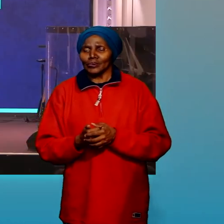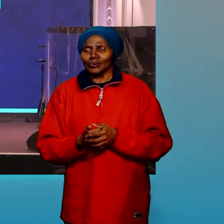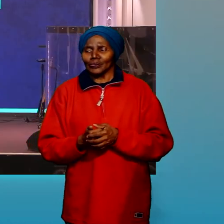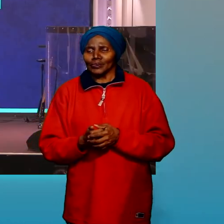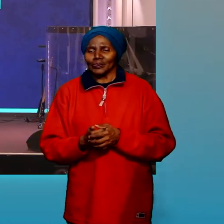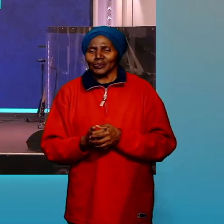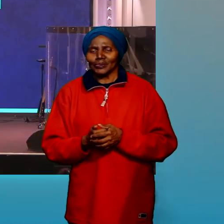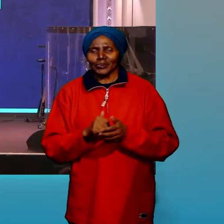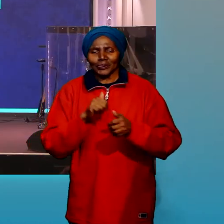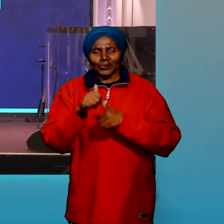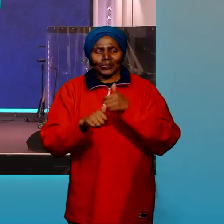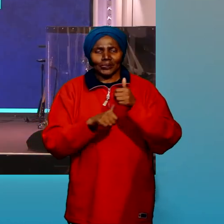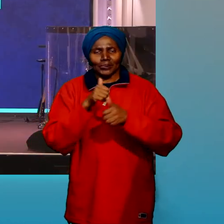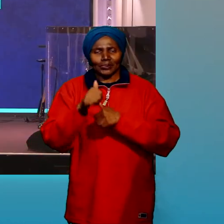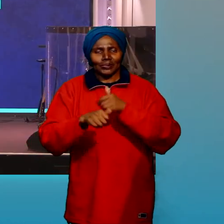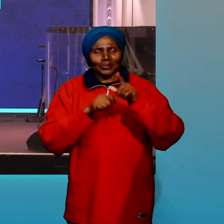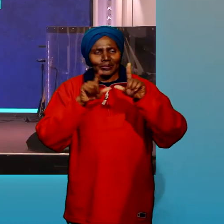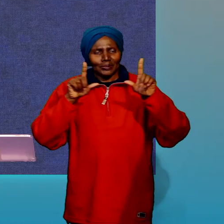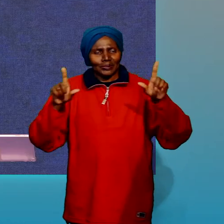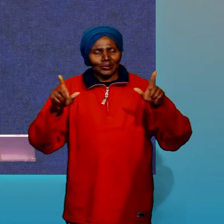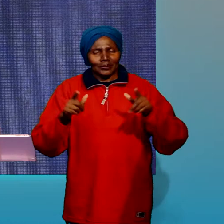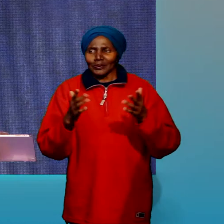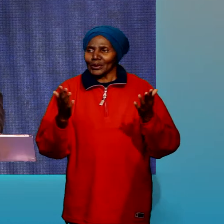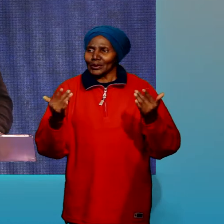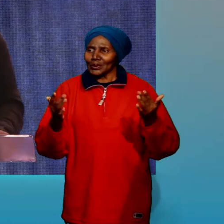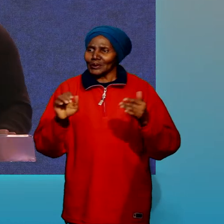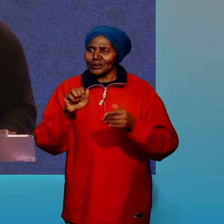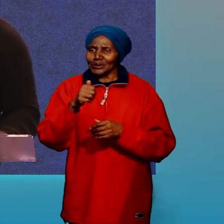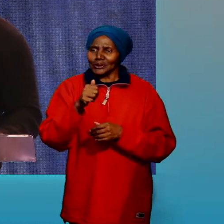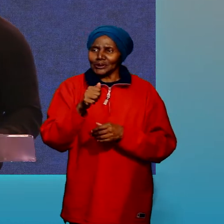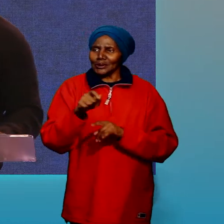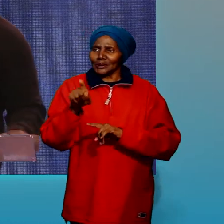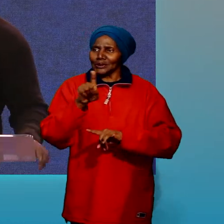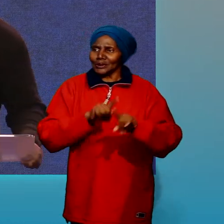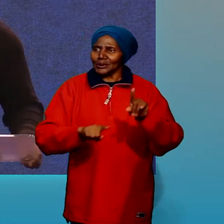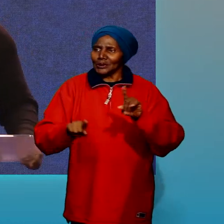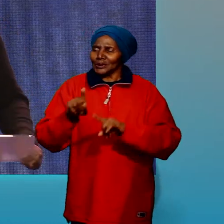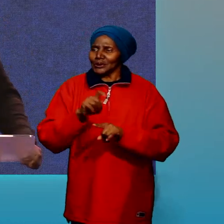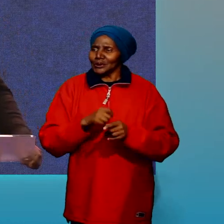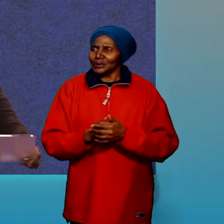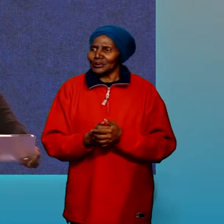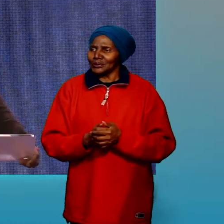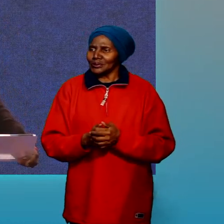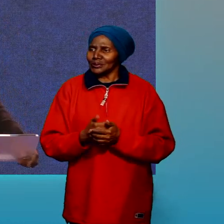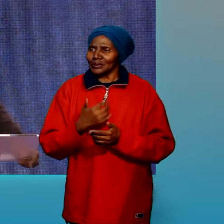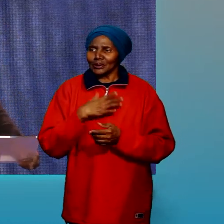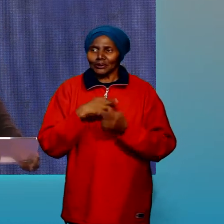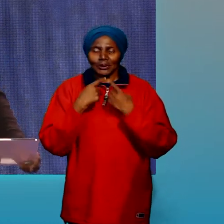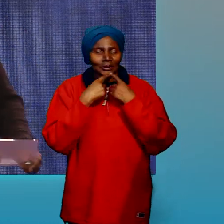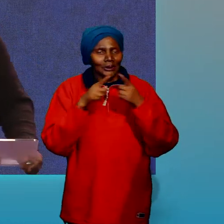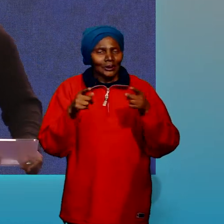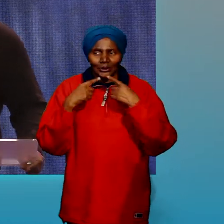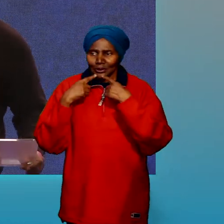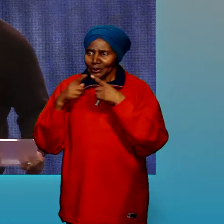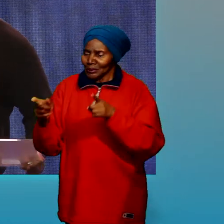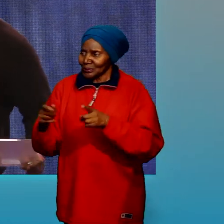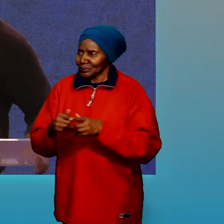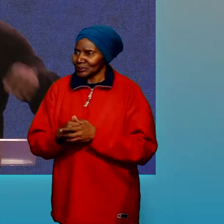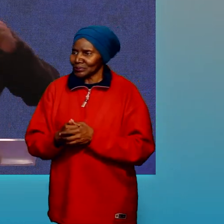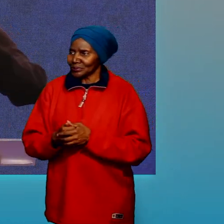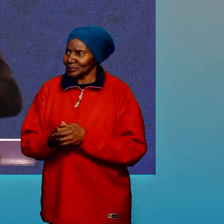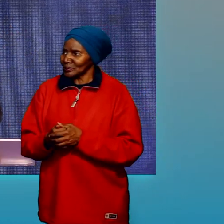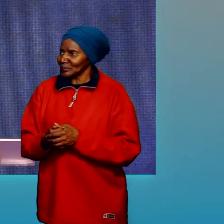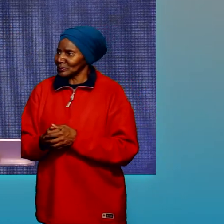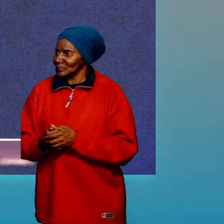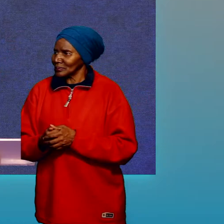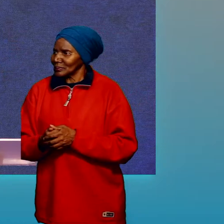Praise the Lord. Welcome to the 6 p.m. service. I'm just going to go through a few announcements. So it would be really good. Take